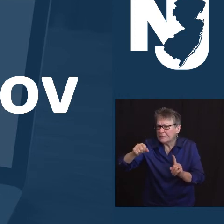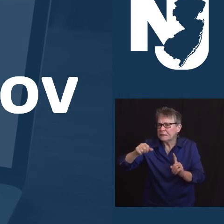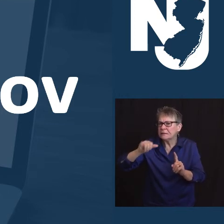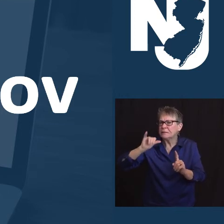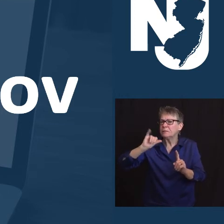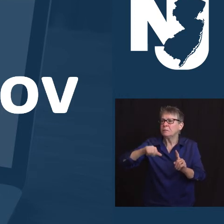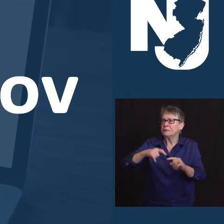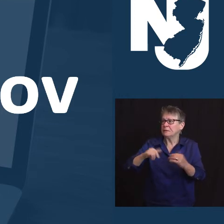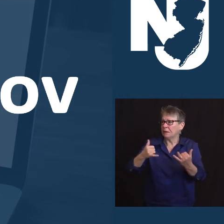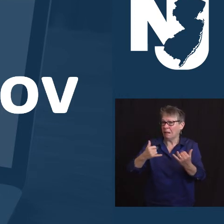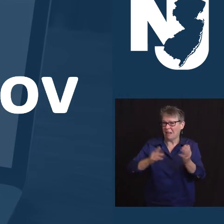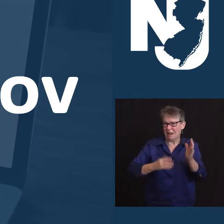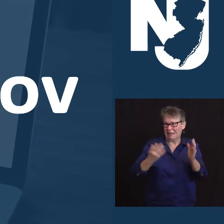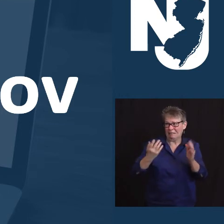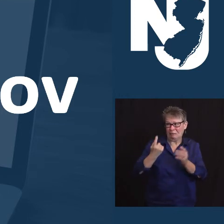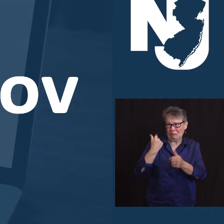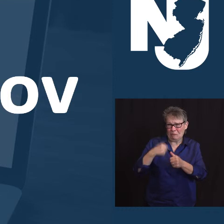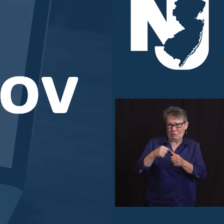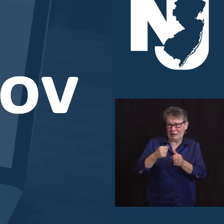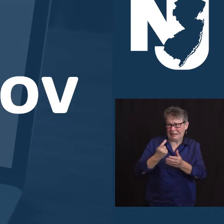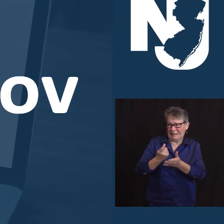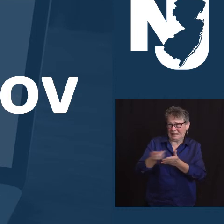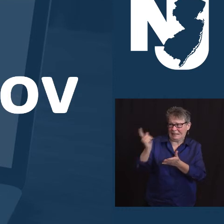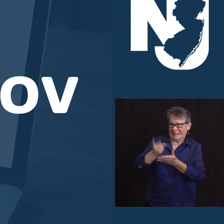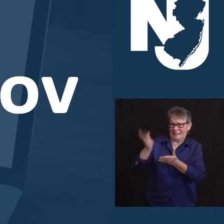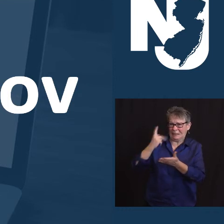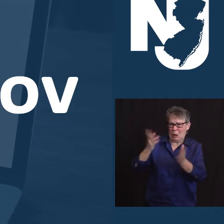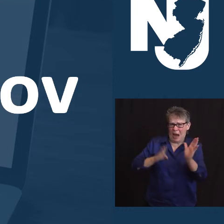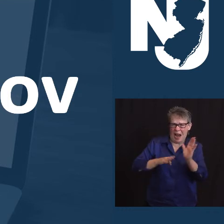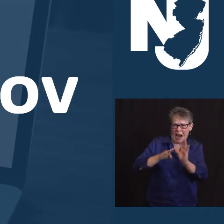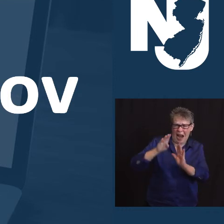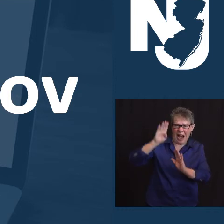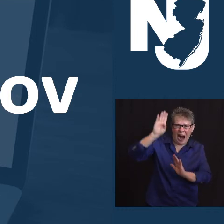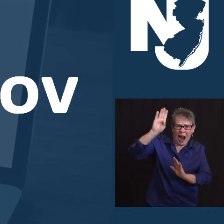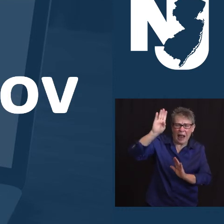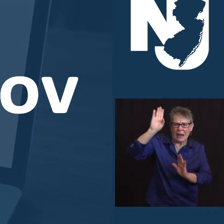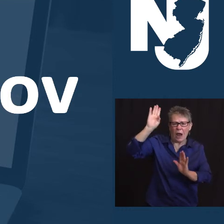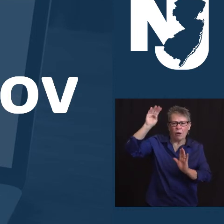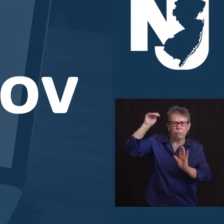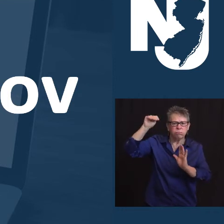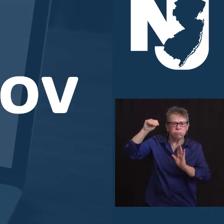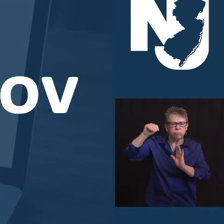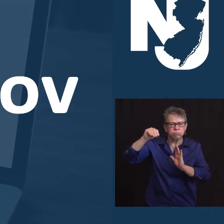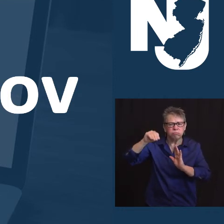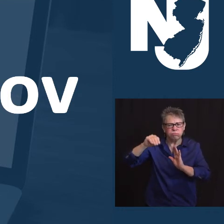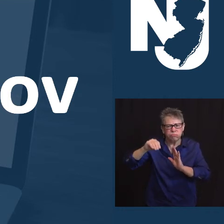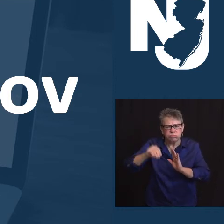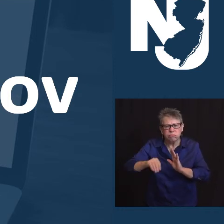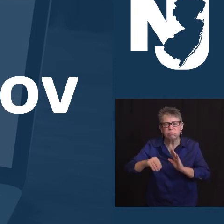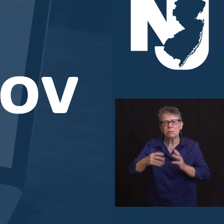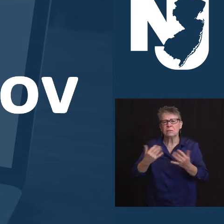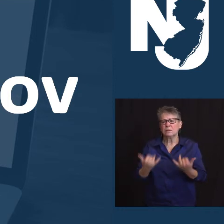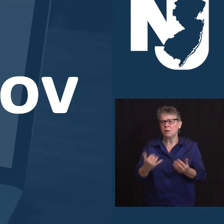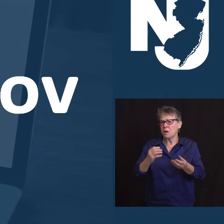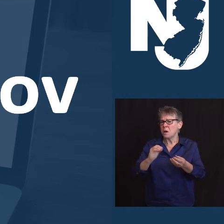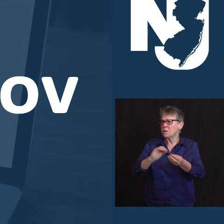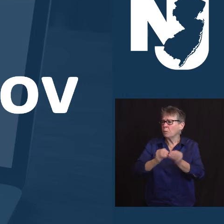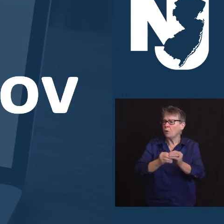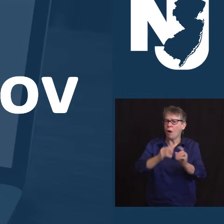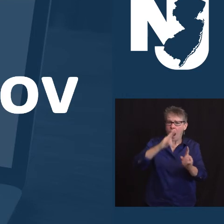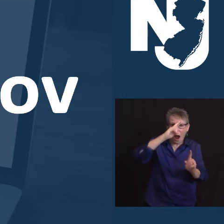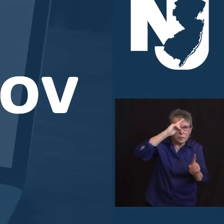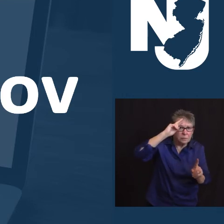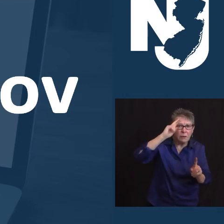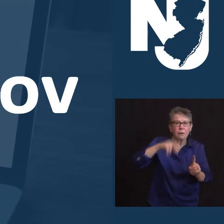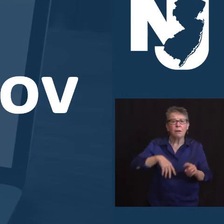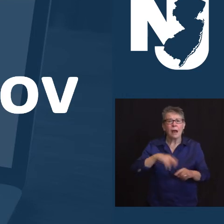in our hospitals, in our ICUs, and on ventilators are all also off their peaks. And importantly, we're seeing a lot